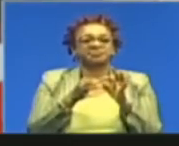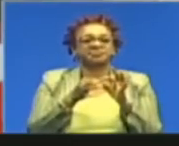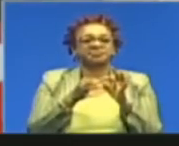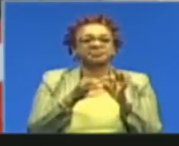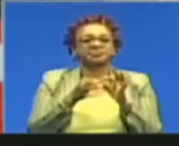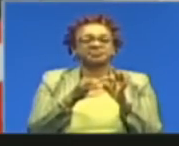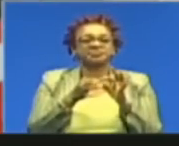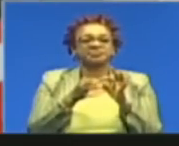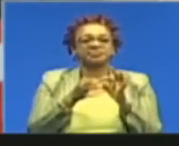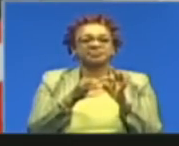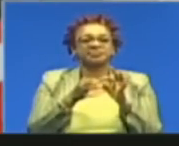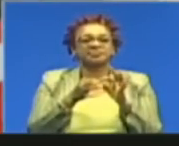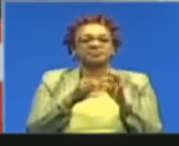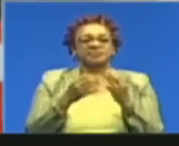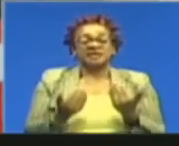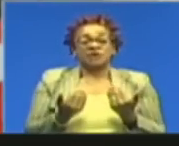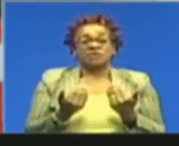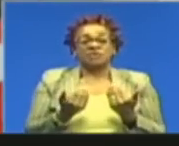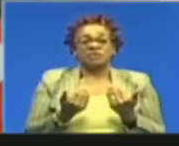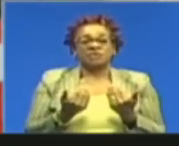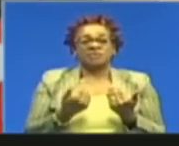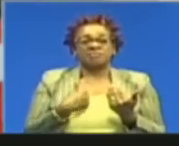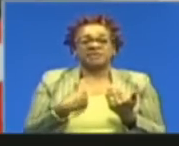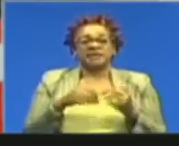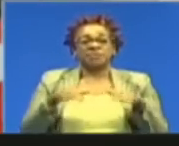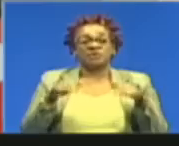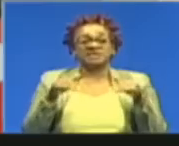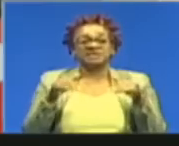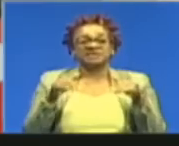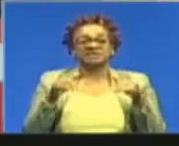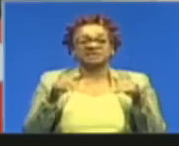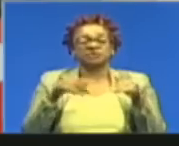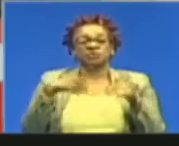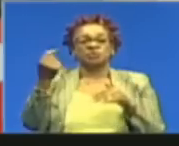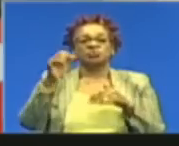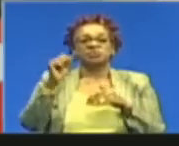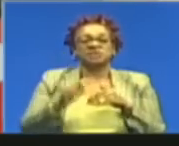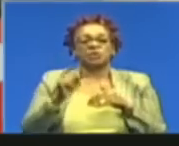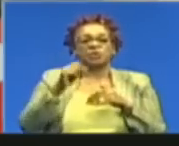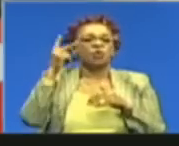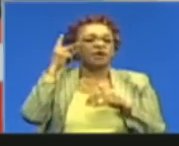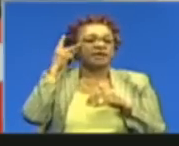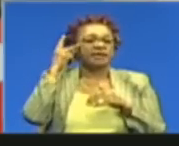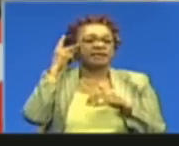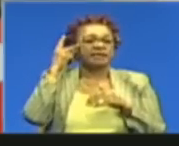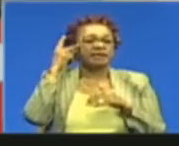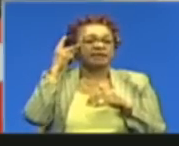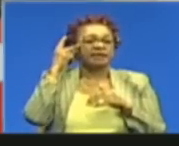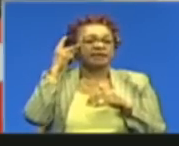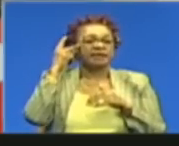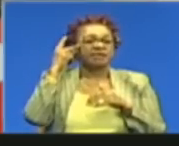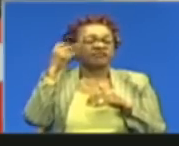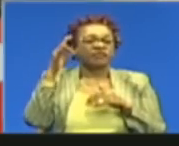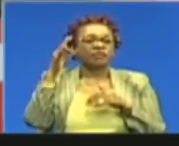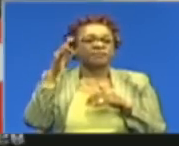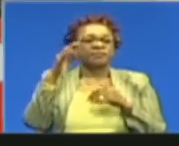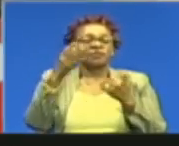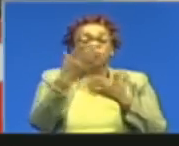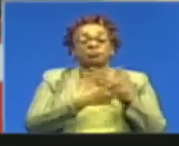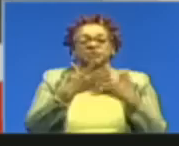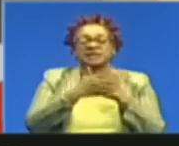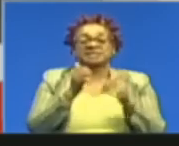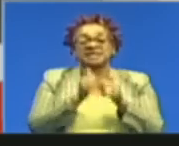I'm waiting to go to Seoul in South Korea for a degree in computer studies, computer